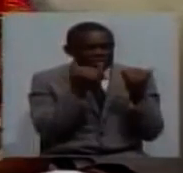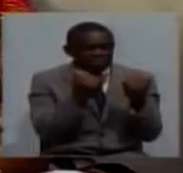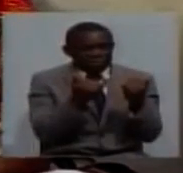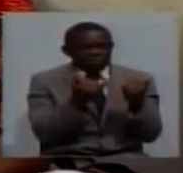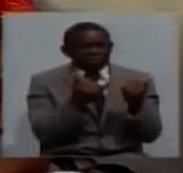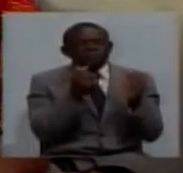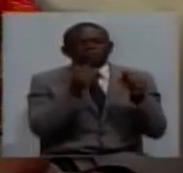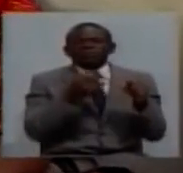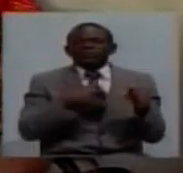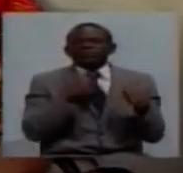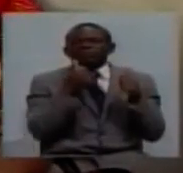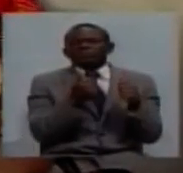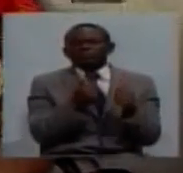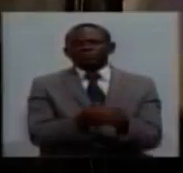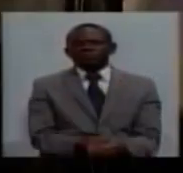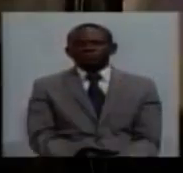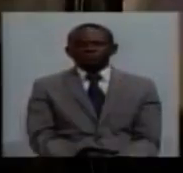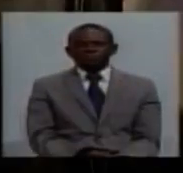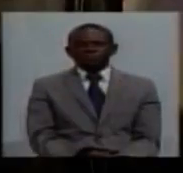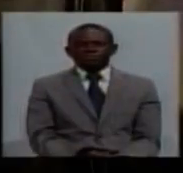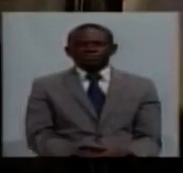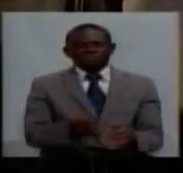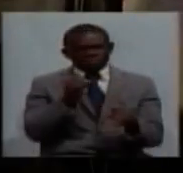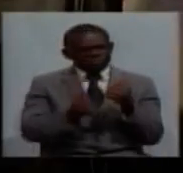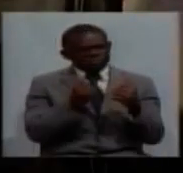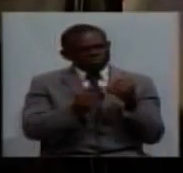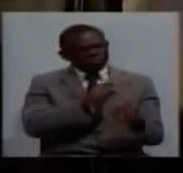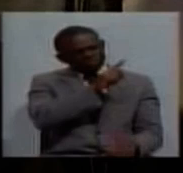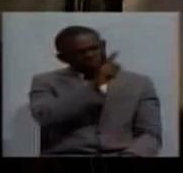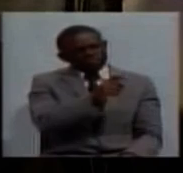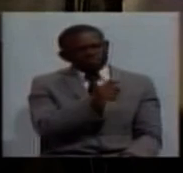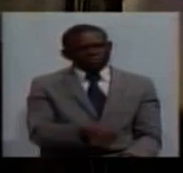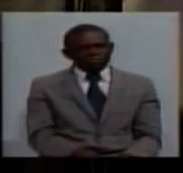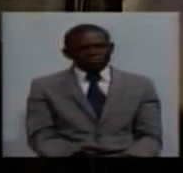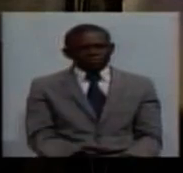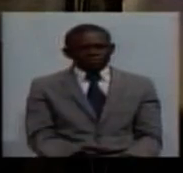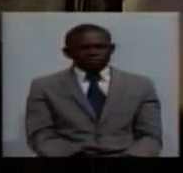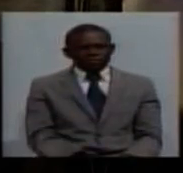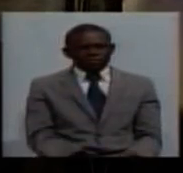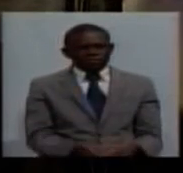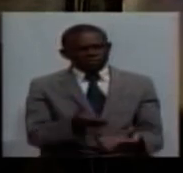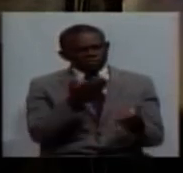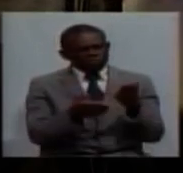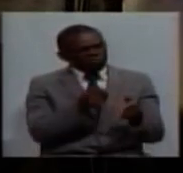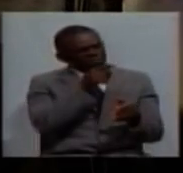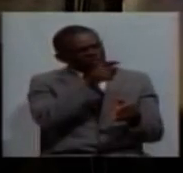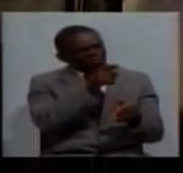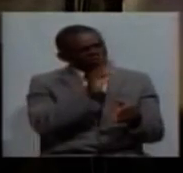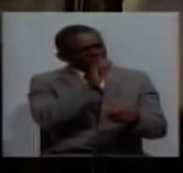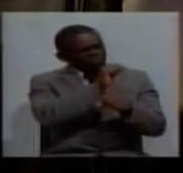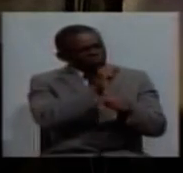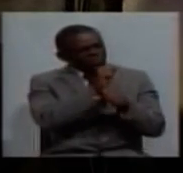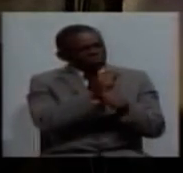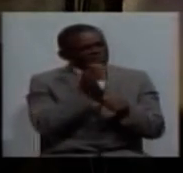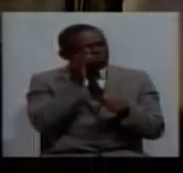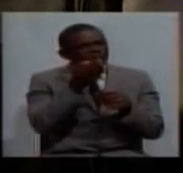are. And finally, do you ever worry that you might be headed for failure? Yes, I